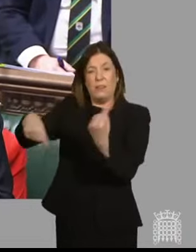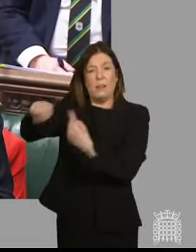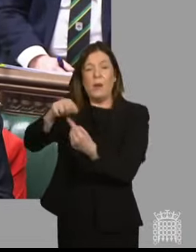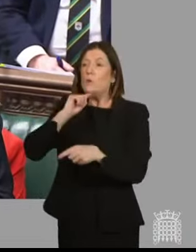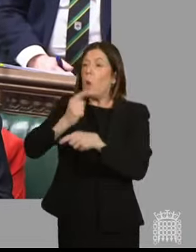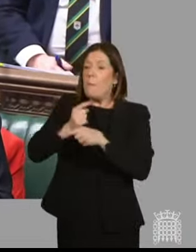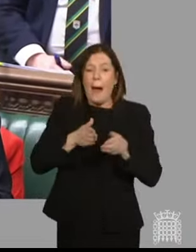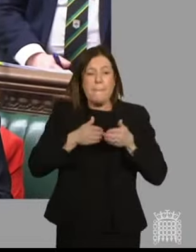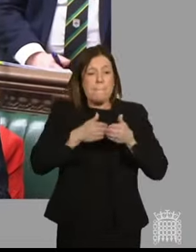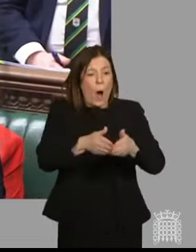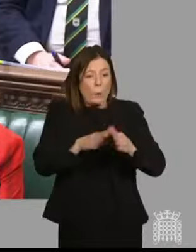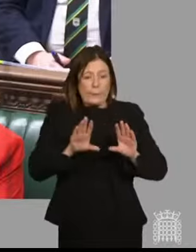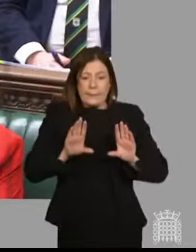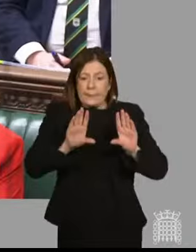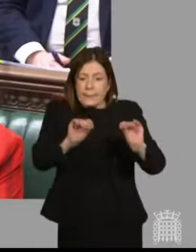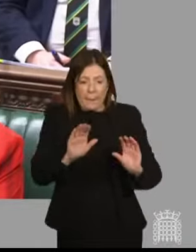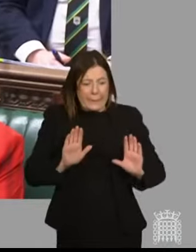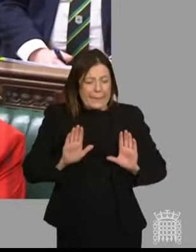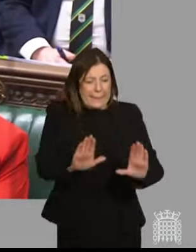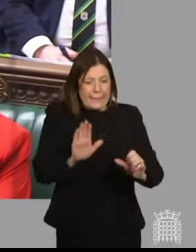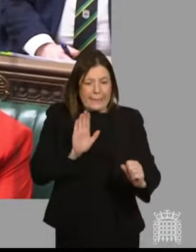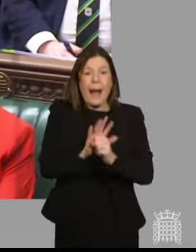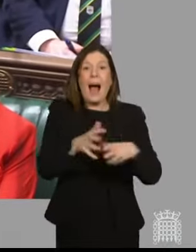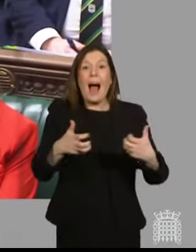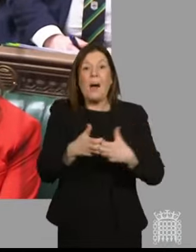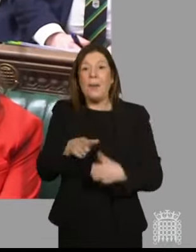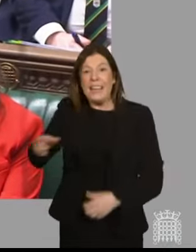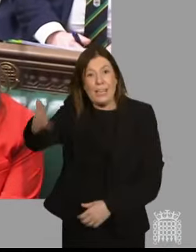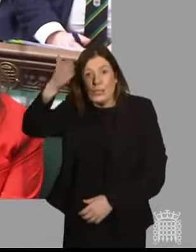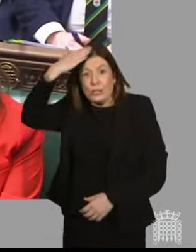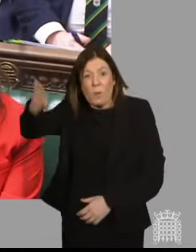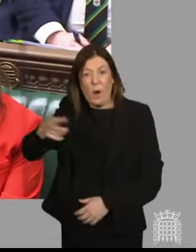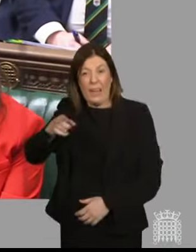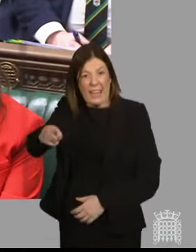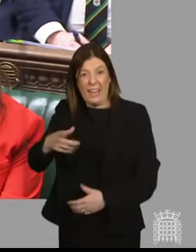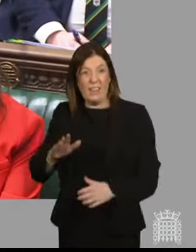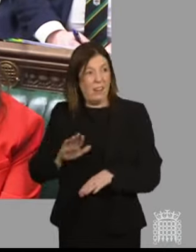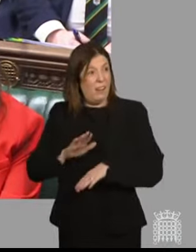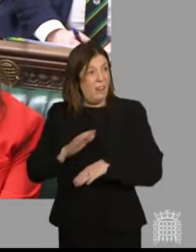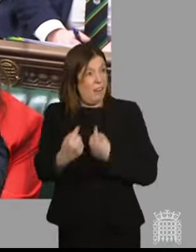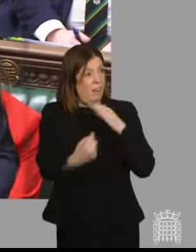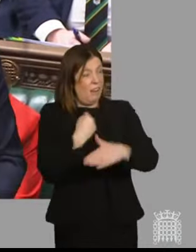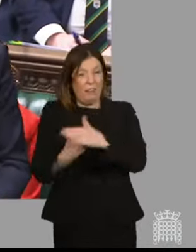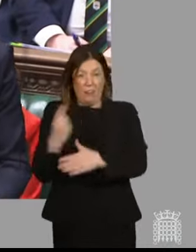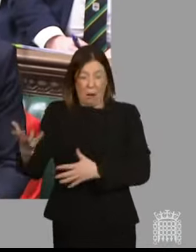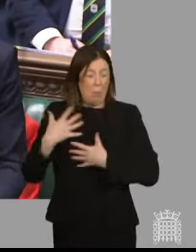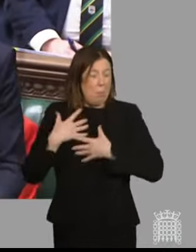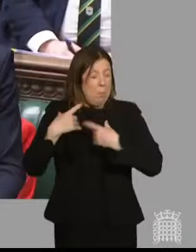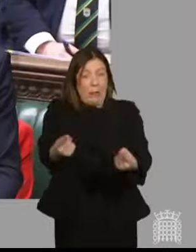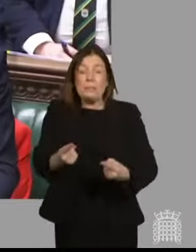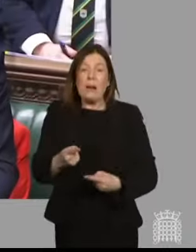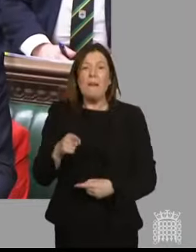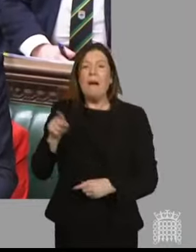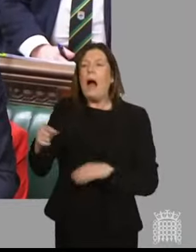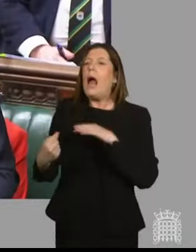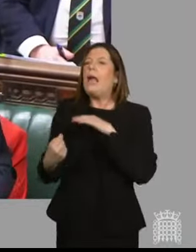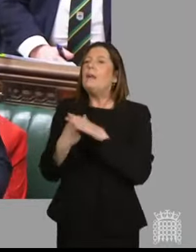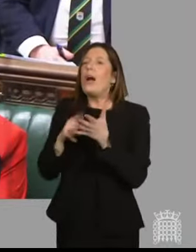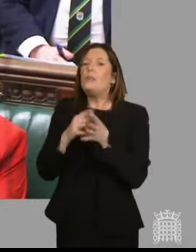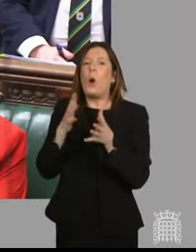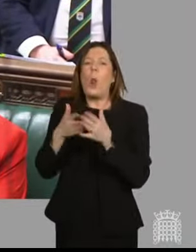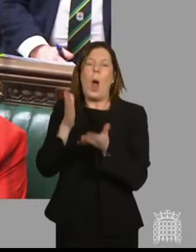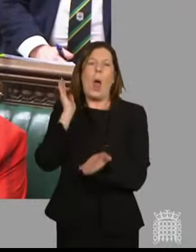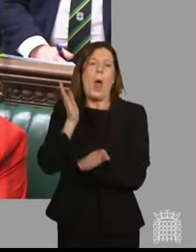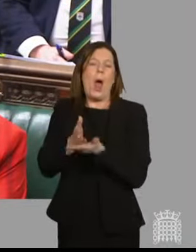about controlling migration. This is a person who described all immigration law as racist, Mr. Speaker. He thinks limits